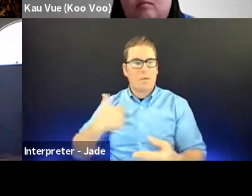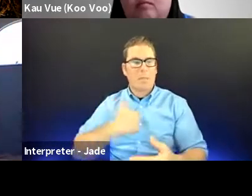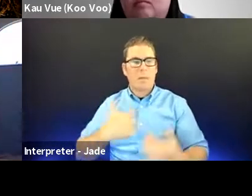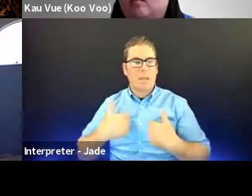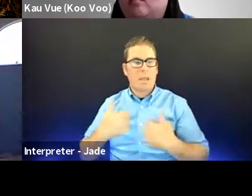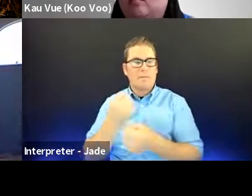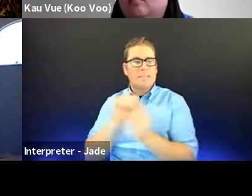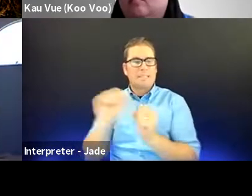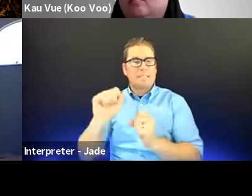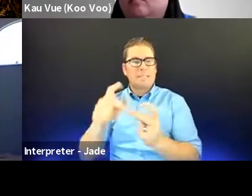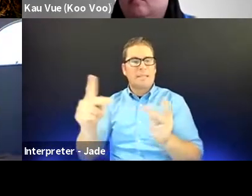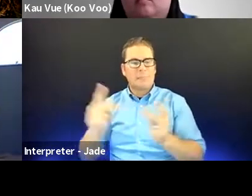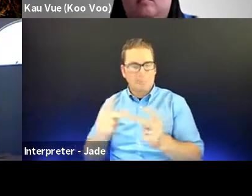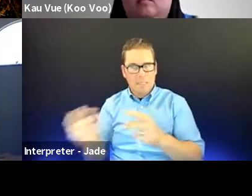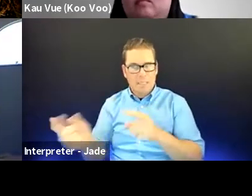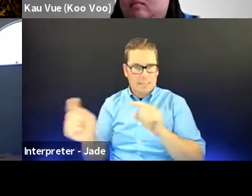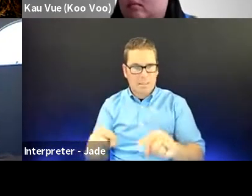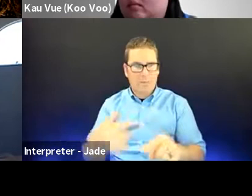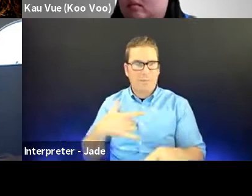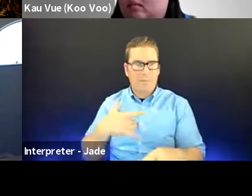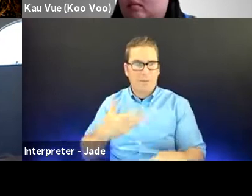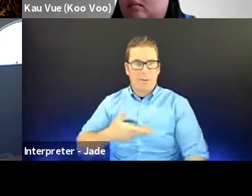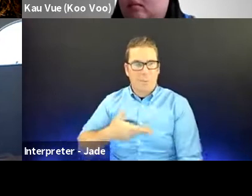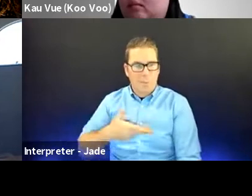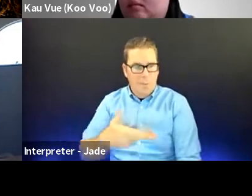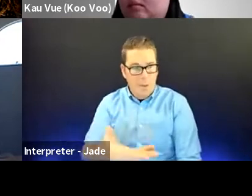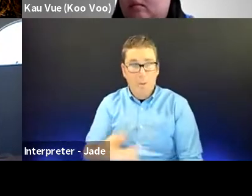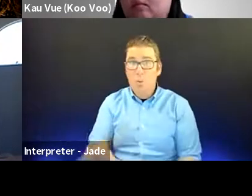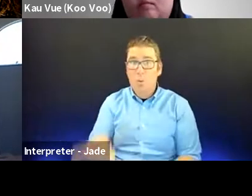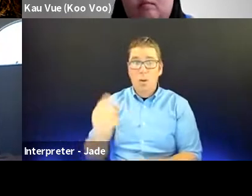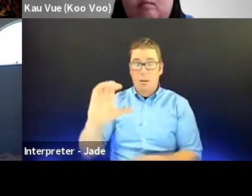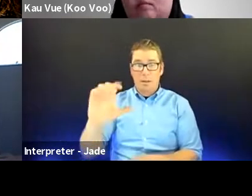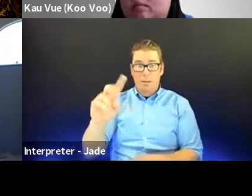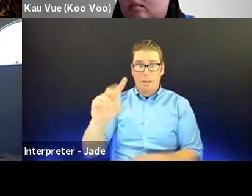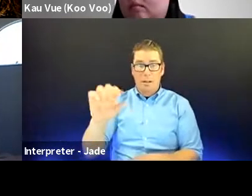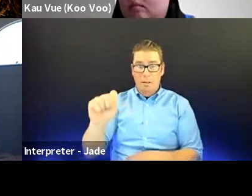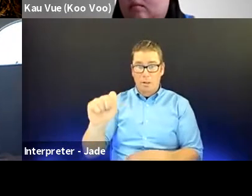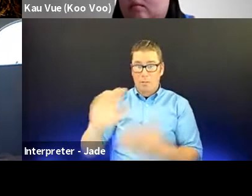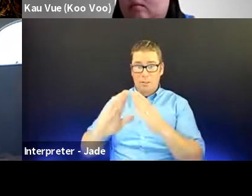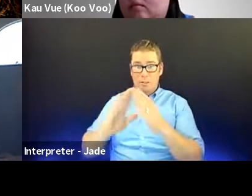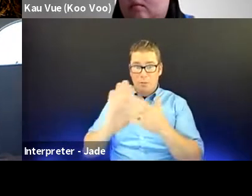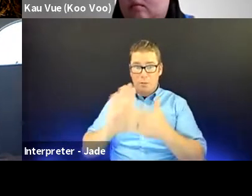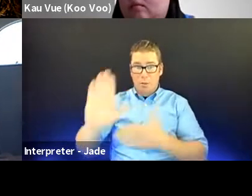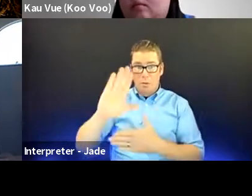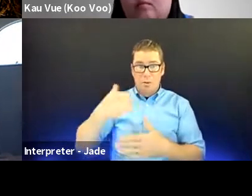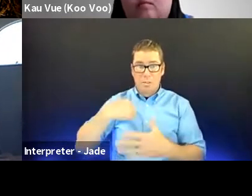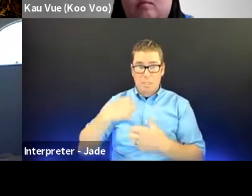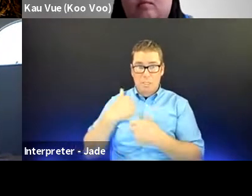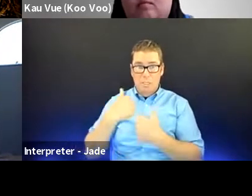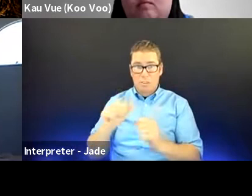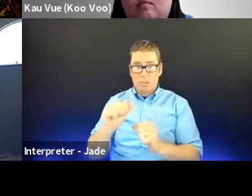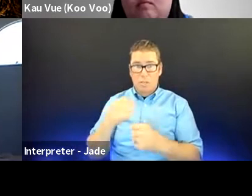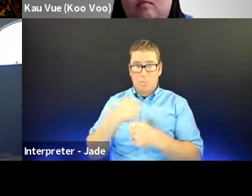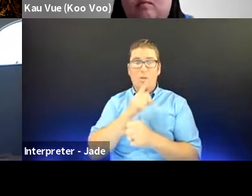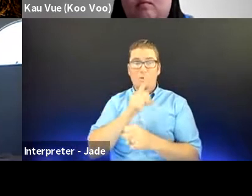feel welcomed. One of the things I tried to do at Clovis Community College was to make sure our staff welcomed